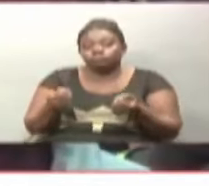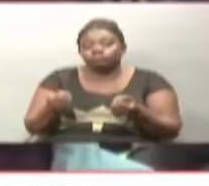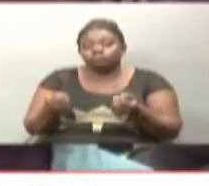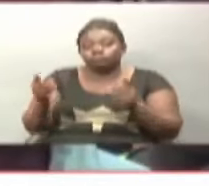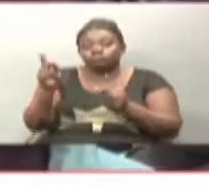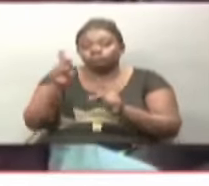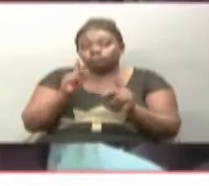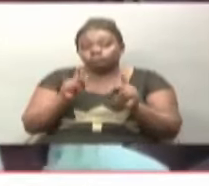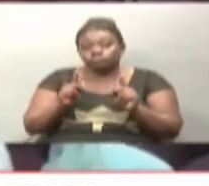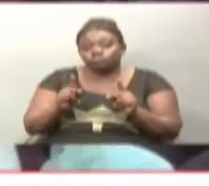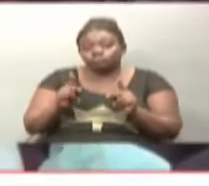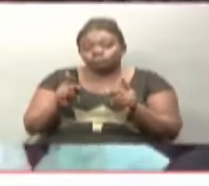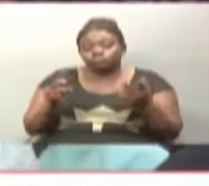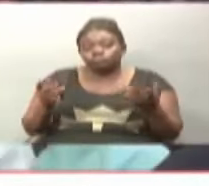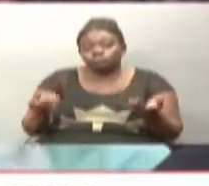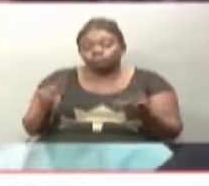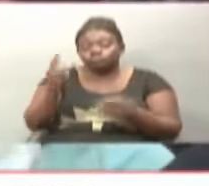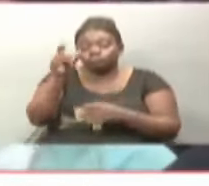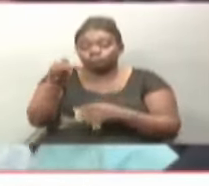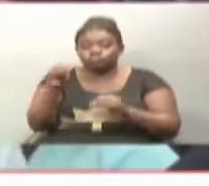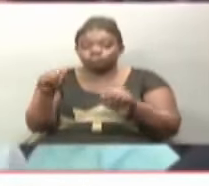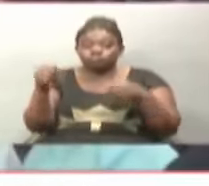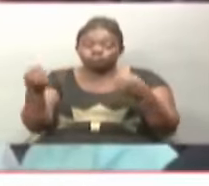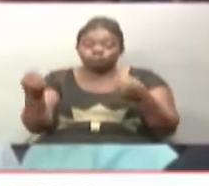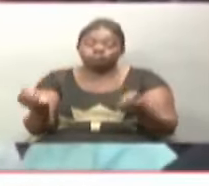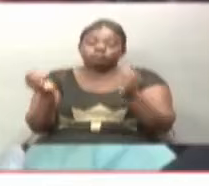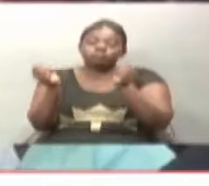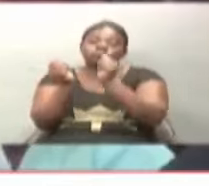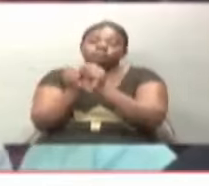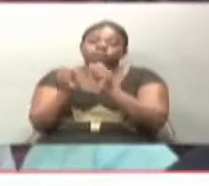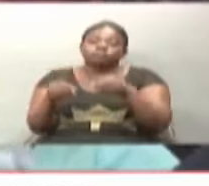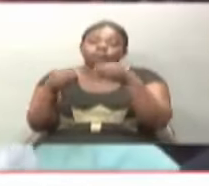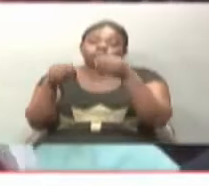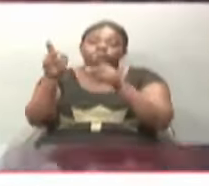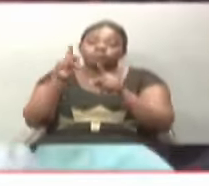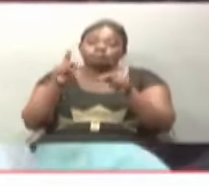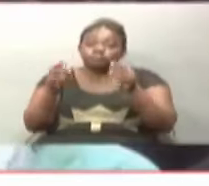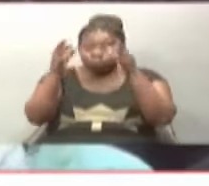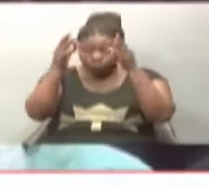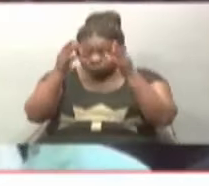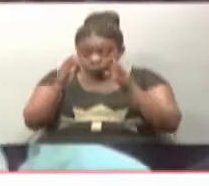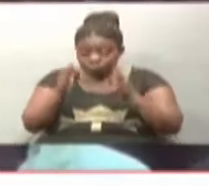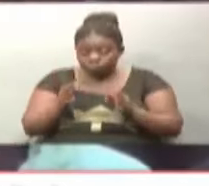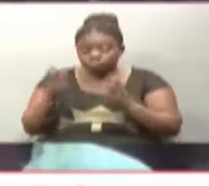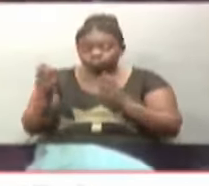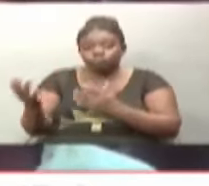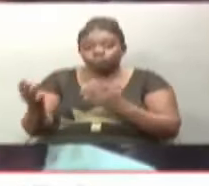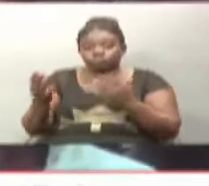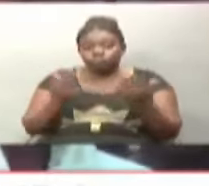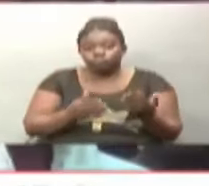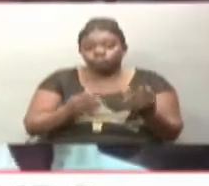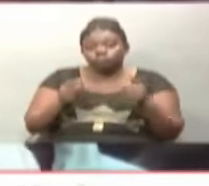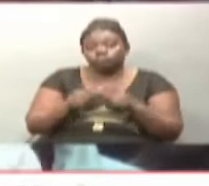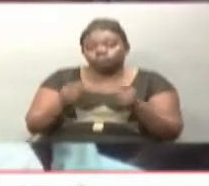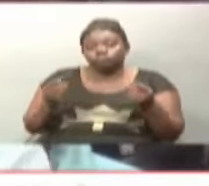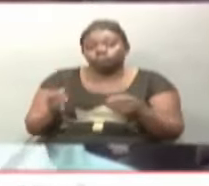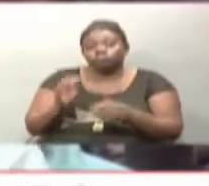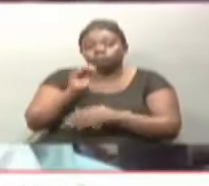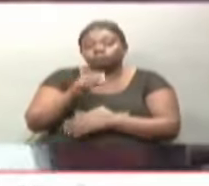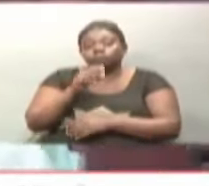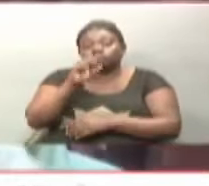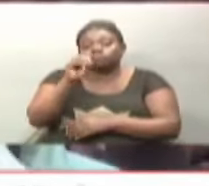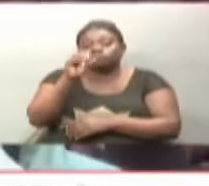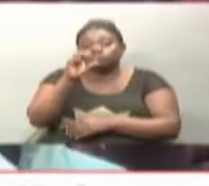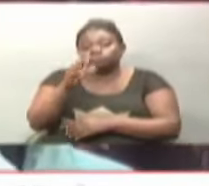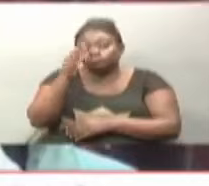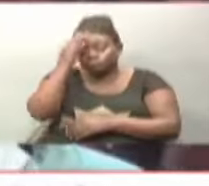batuze victim tenza mukwata ne mulekera muchi mutuze basaba babaleta era bantu kwebuza osi bache mundu zona